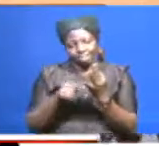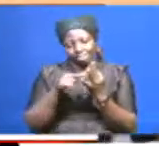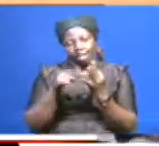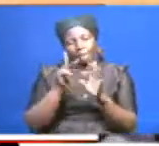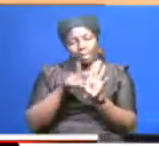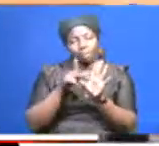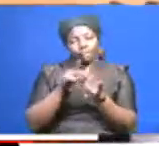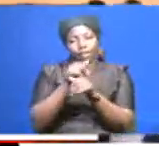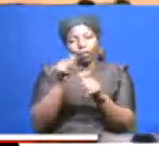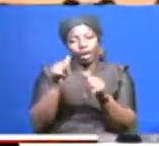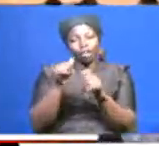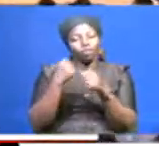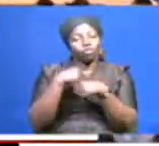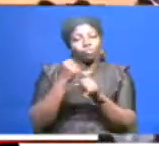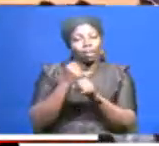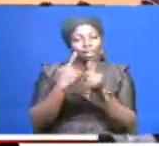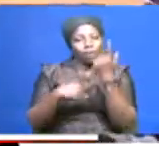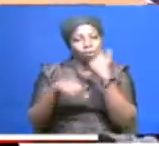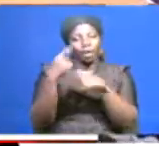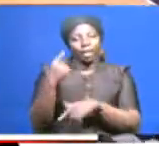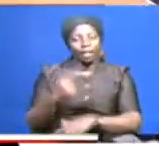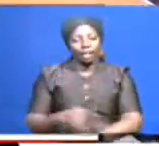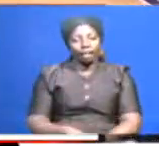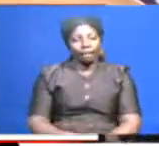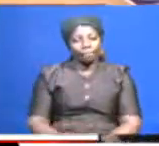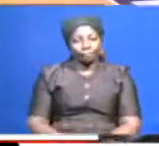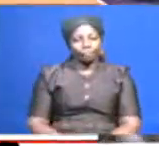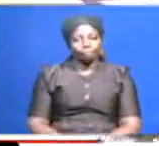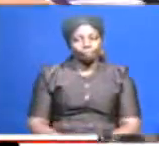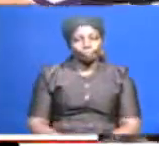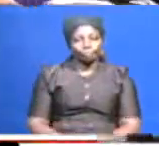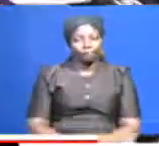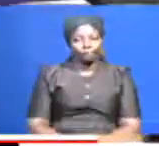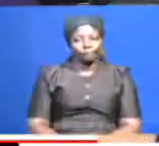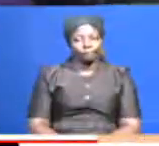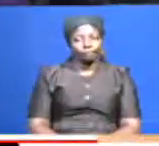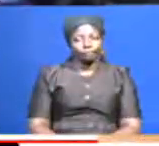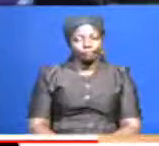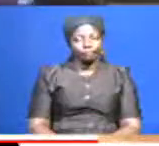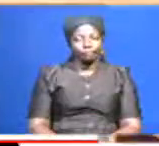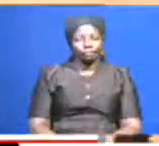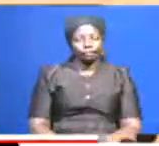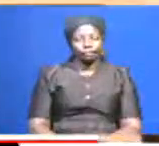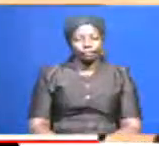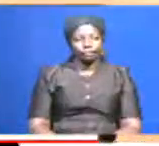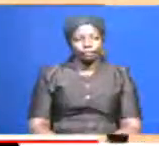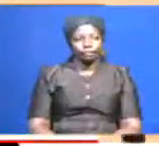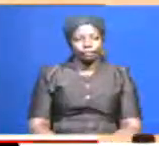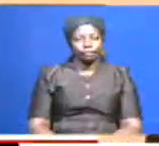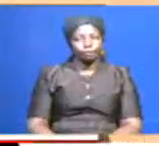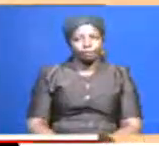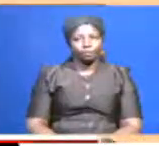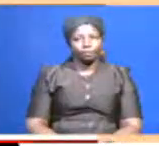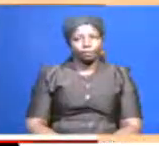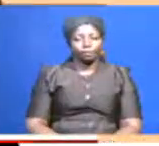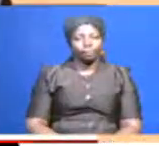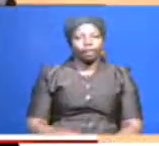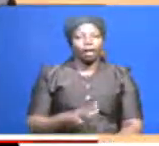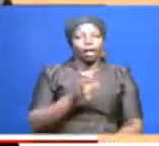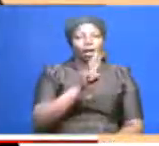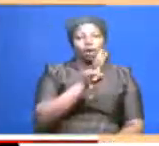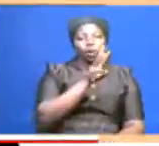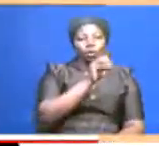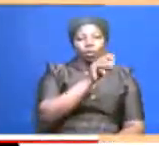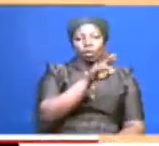win. Momentarily, they flipped it in off the glass. Curry finds Draymond Green, runs and finishes. The Warriors will face